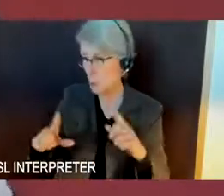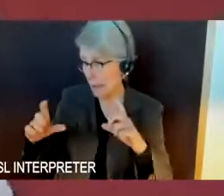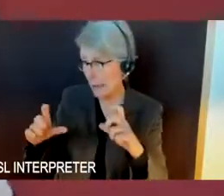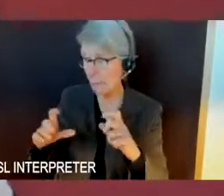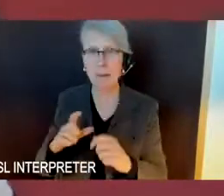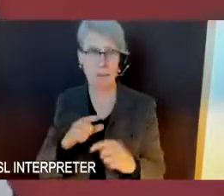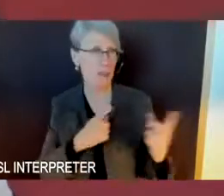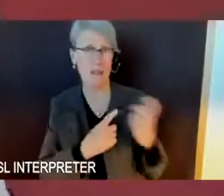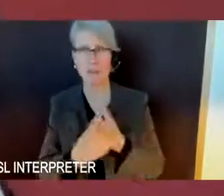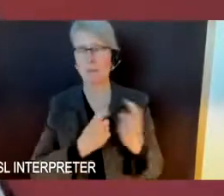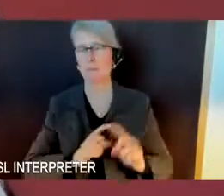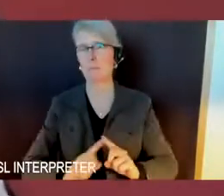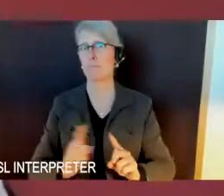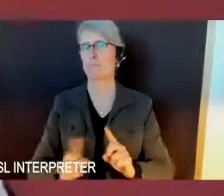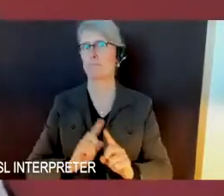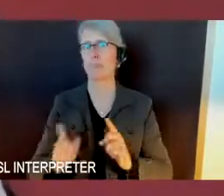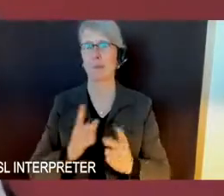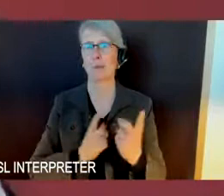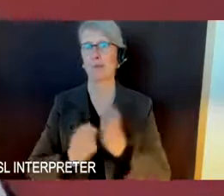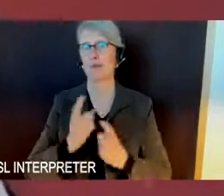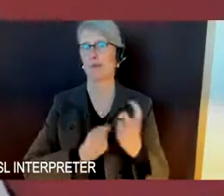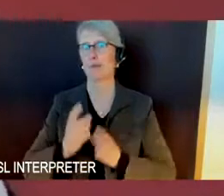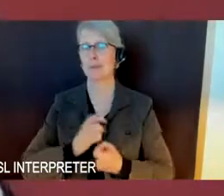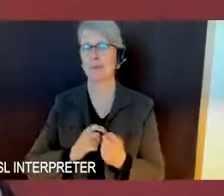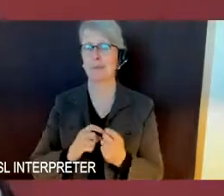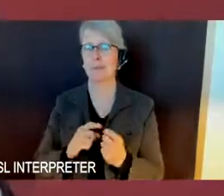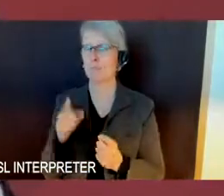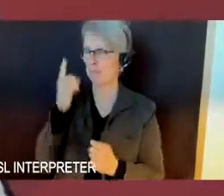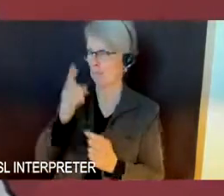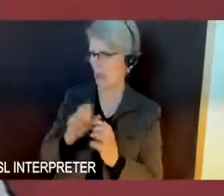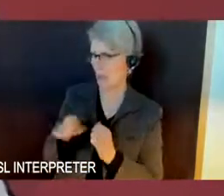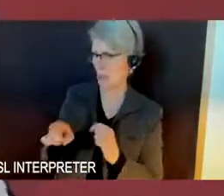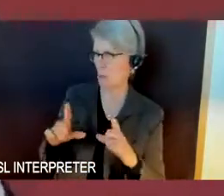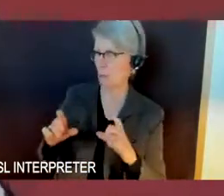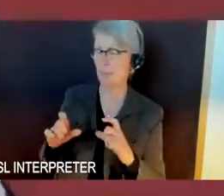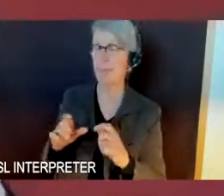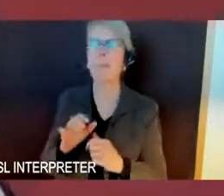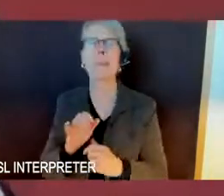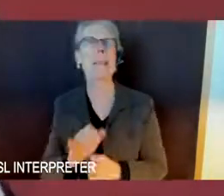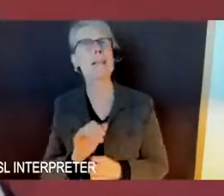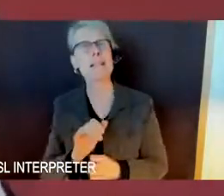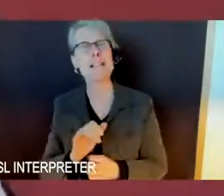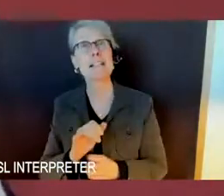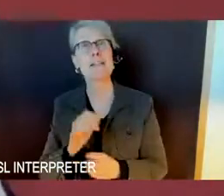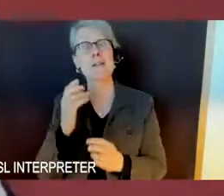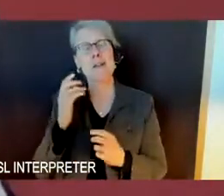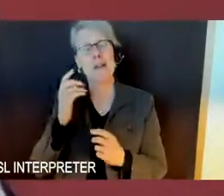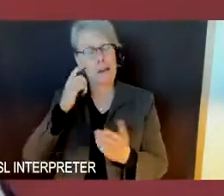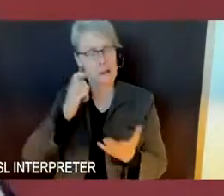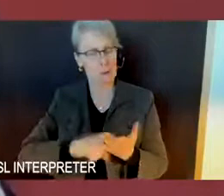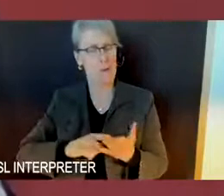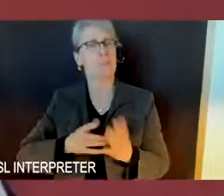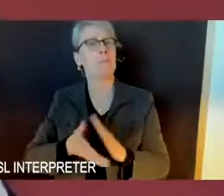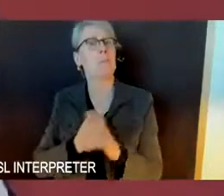somebody else taking the pictures? People actually ask me all kinds of questions. And the coolest thing about that was I